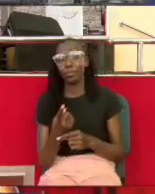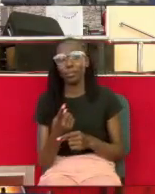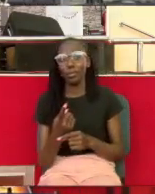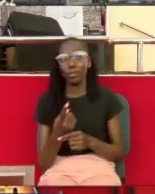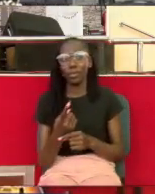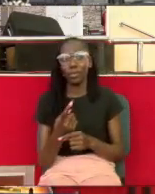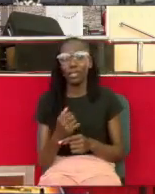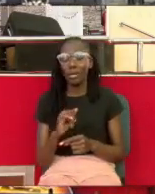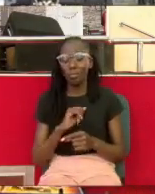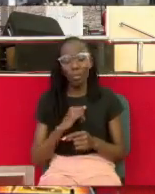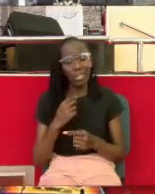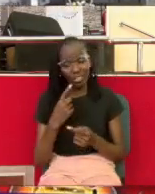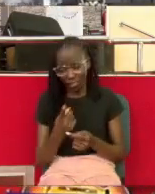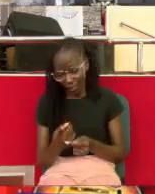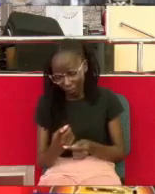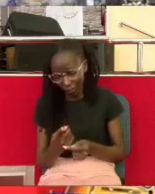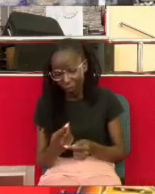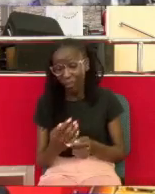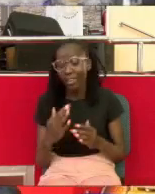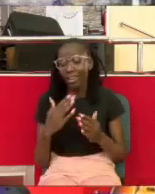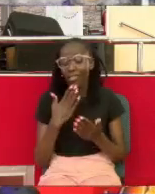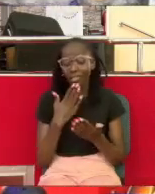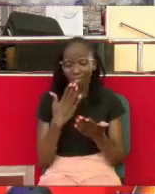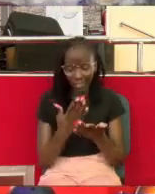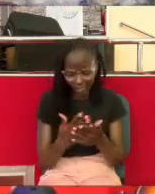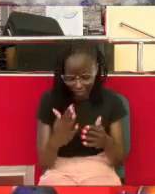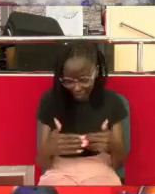I'm saying that thanksgiving